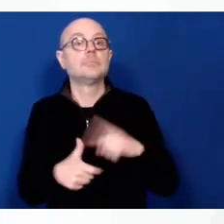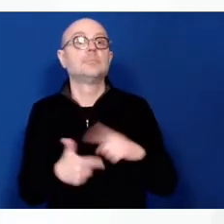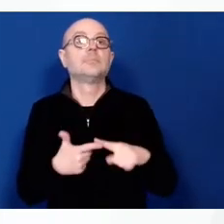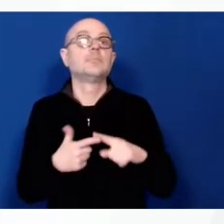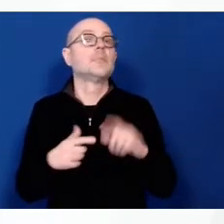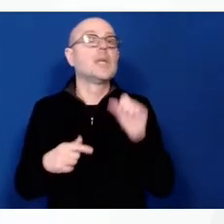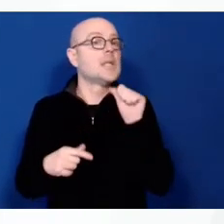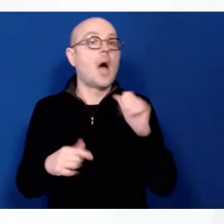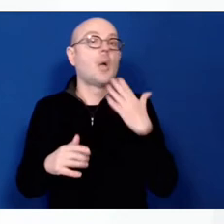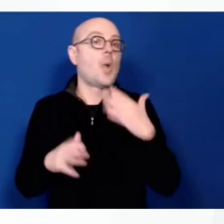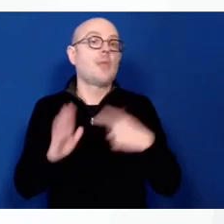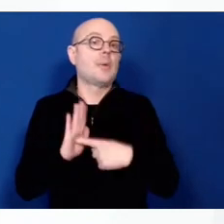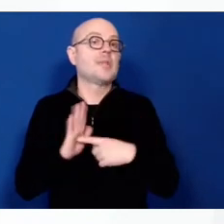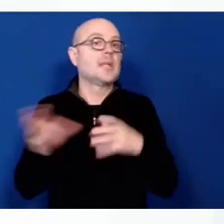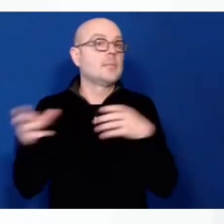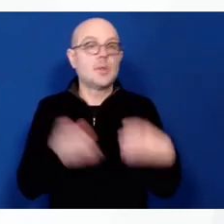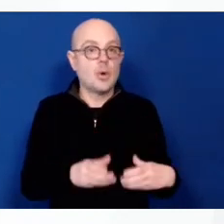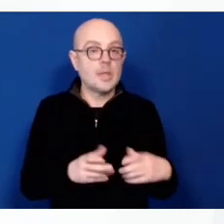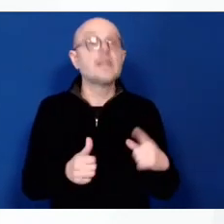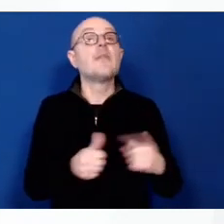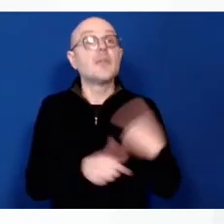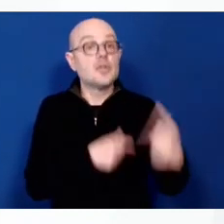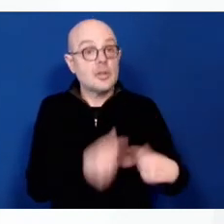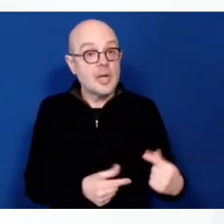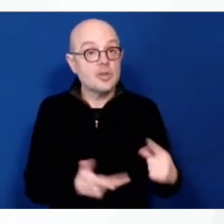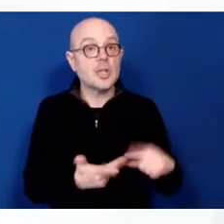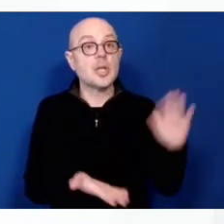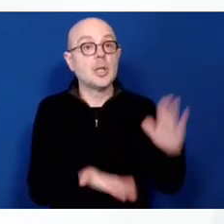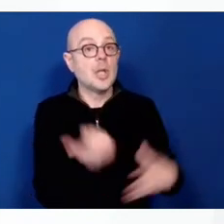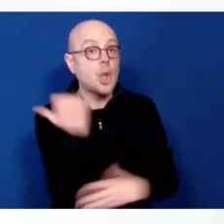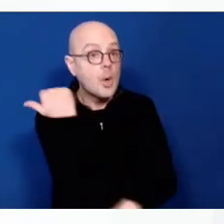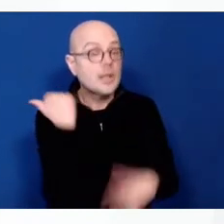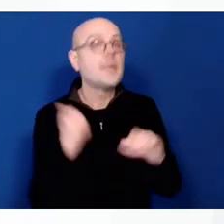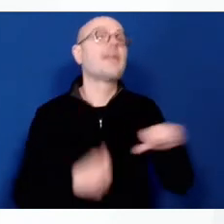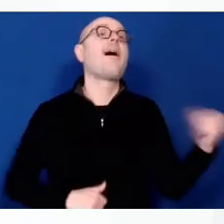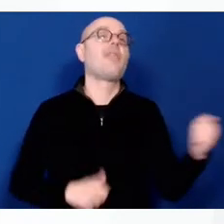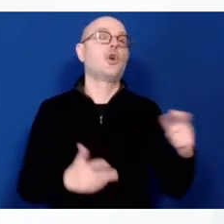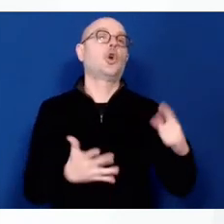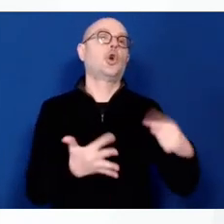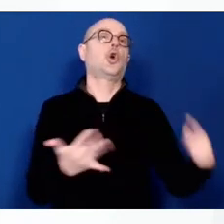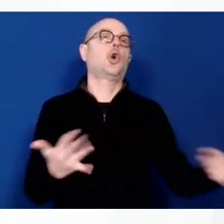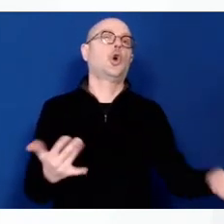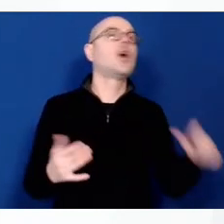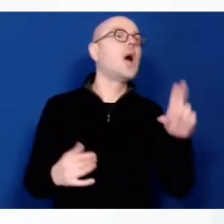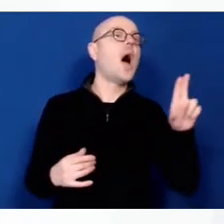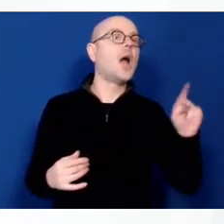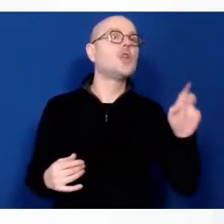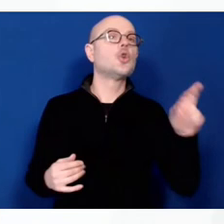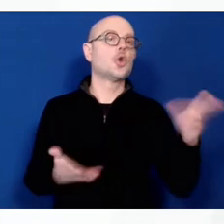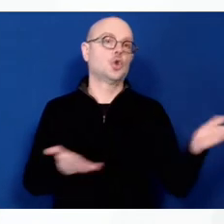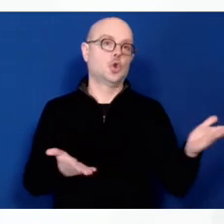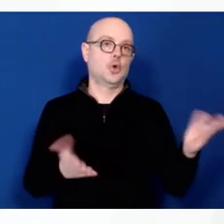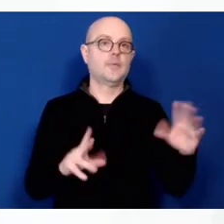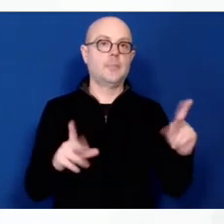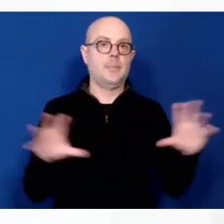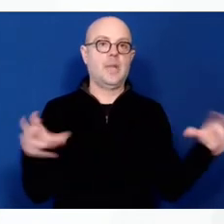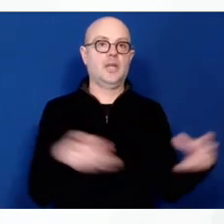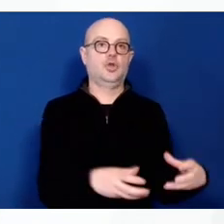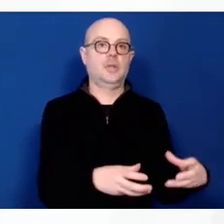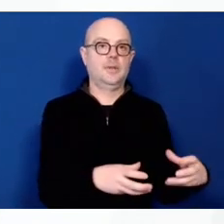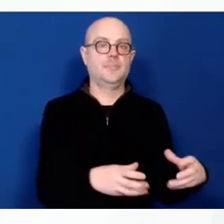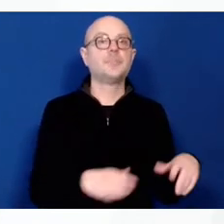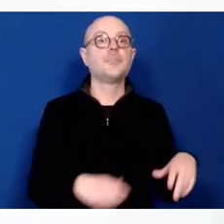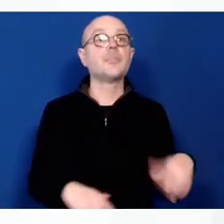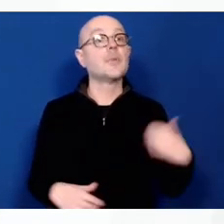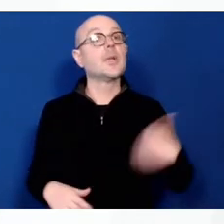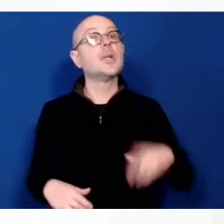first generation, low income, and other underrepresented and underserved populations. As University Diversity